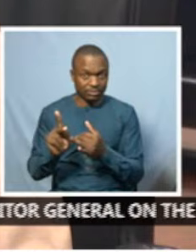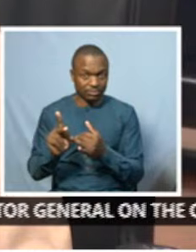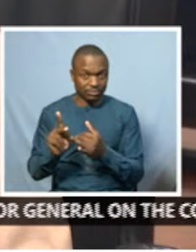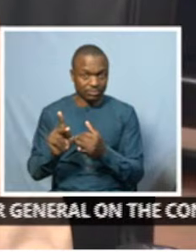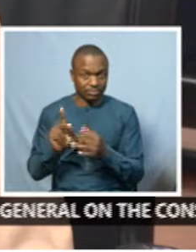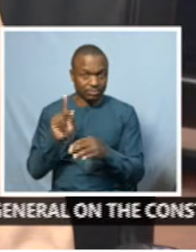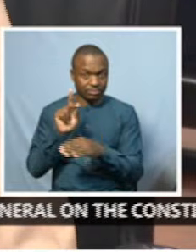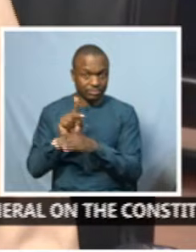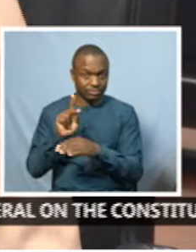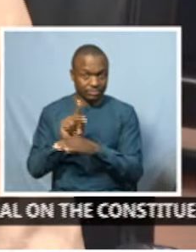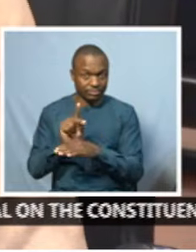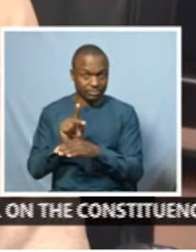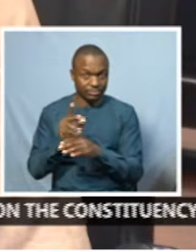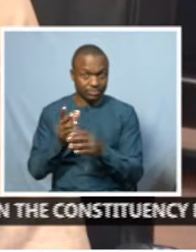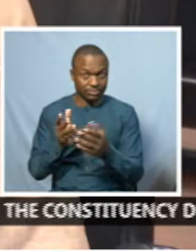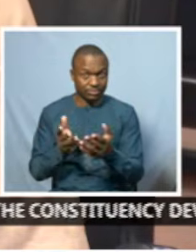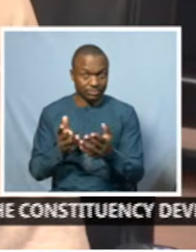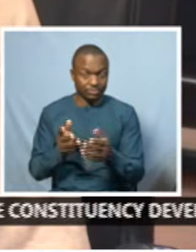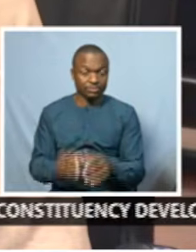the project?